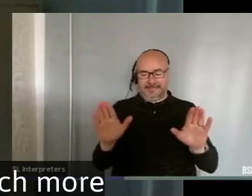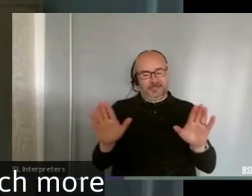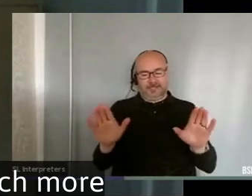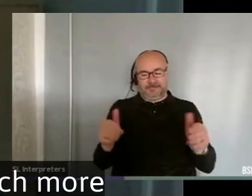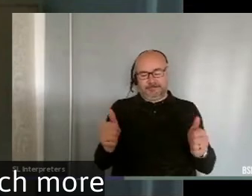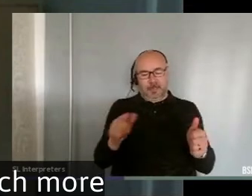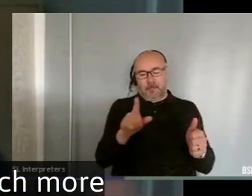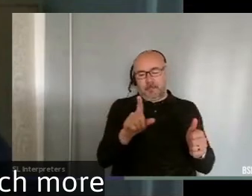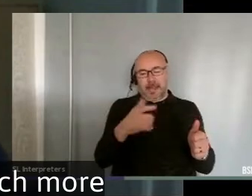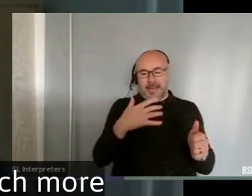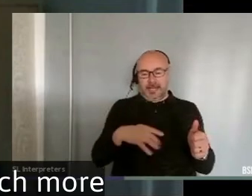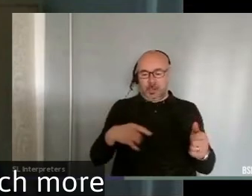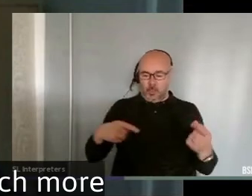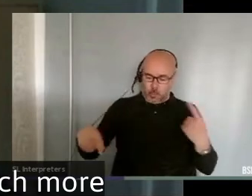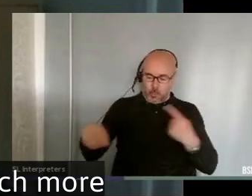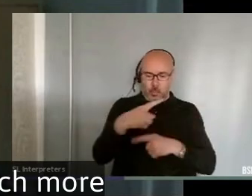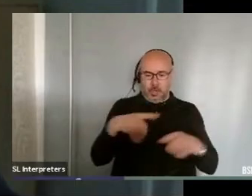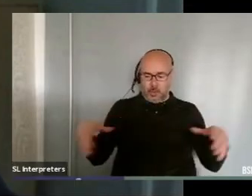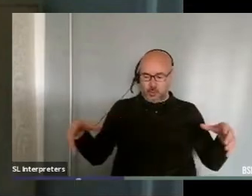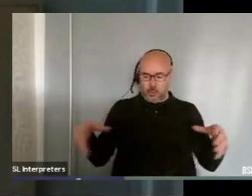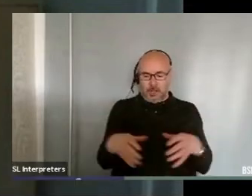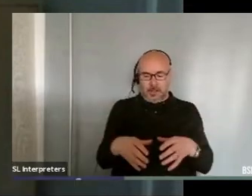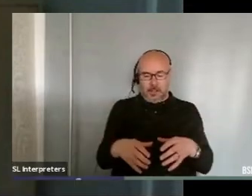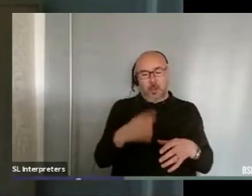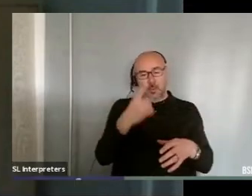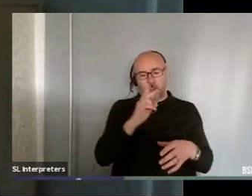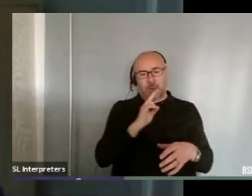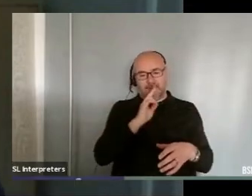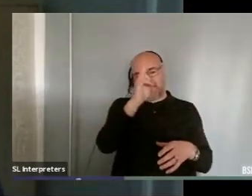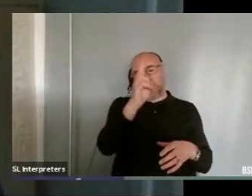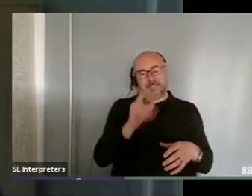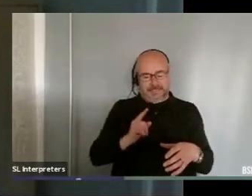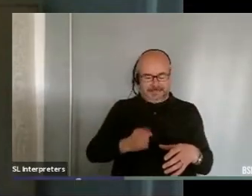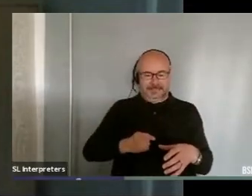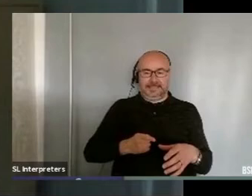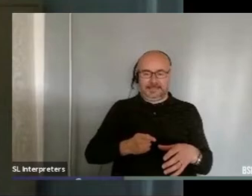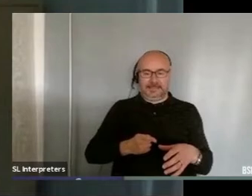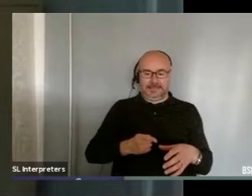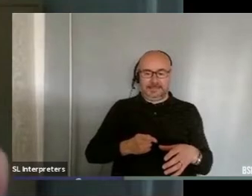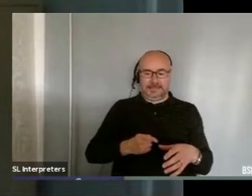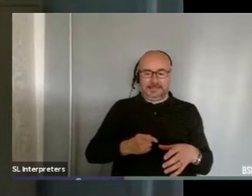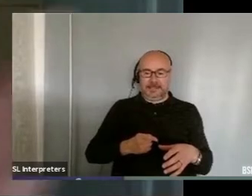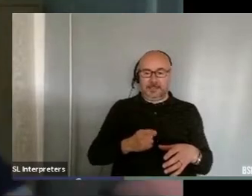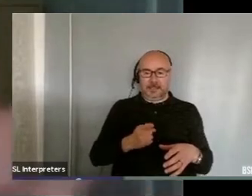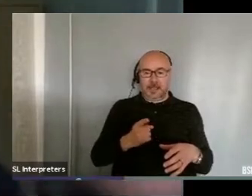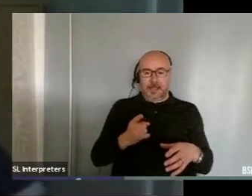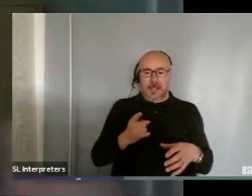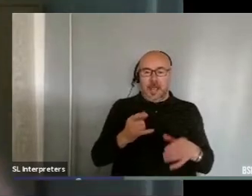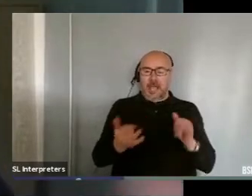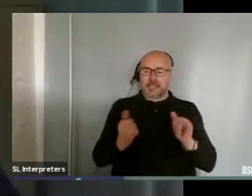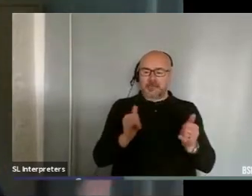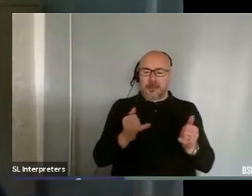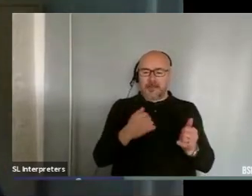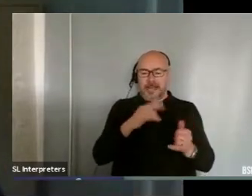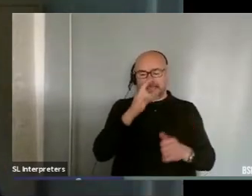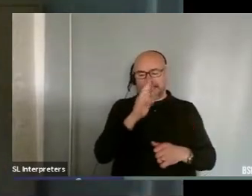important than small differences of opinion. And I think that too often I've seen people facilitate splits